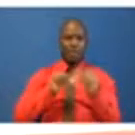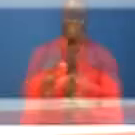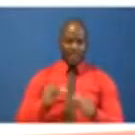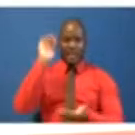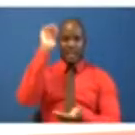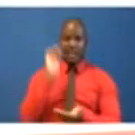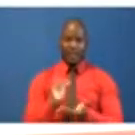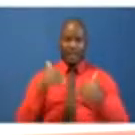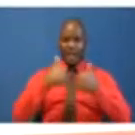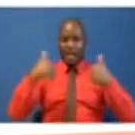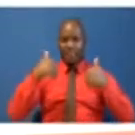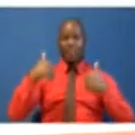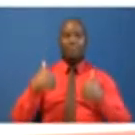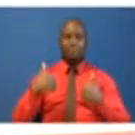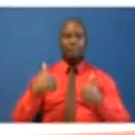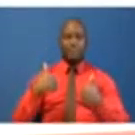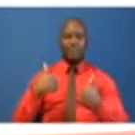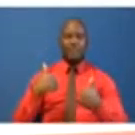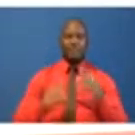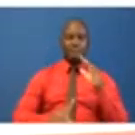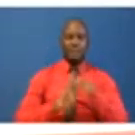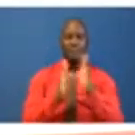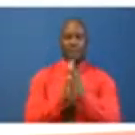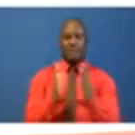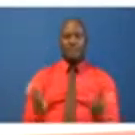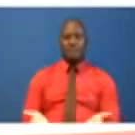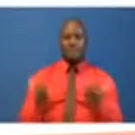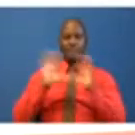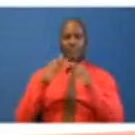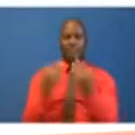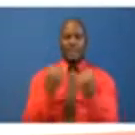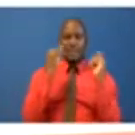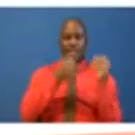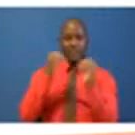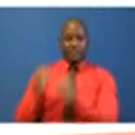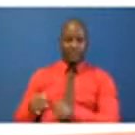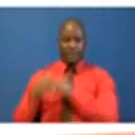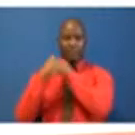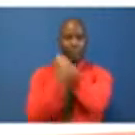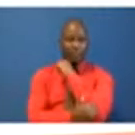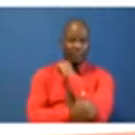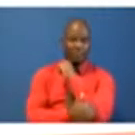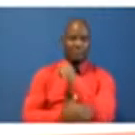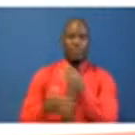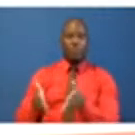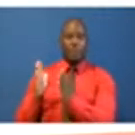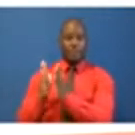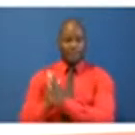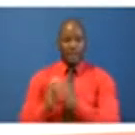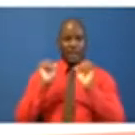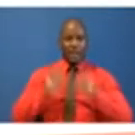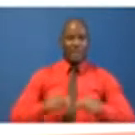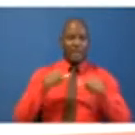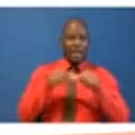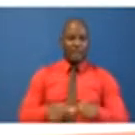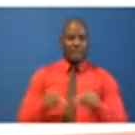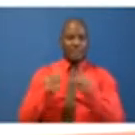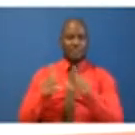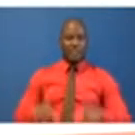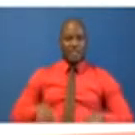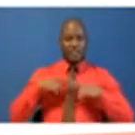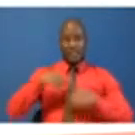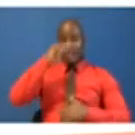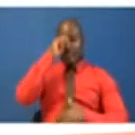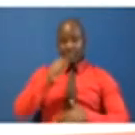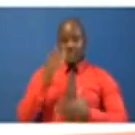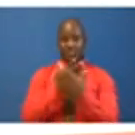reducing that gap in it raising up families and individuals from the poverty line you know to be able to live lives of dignity so